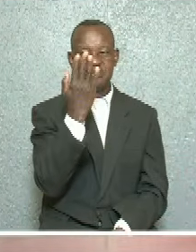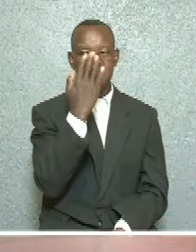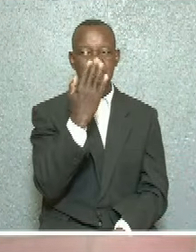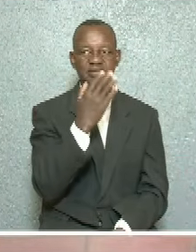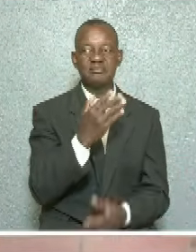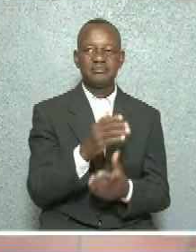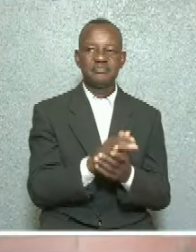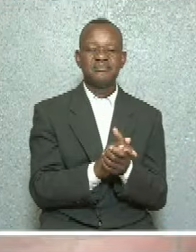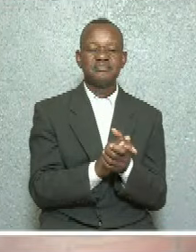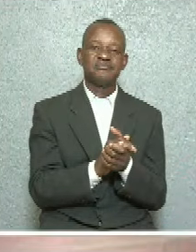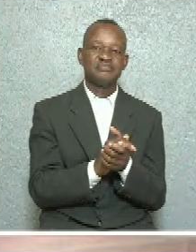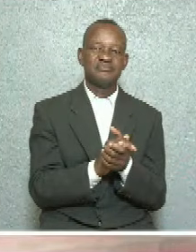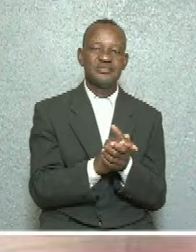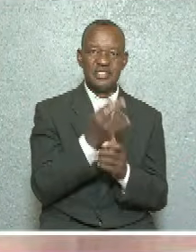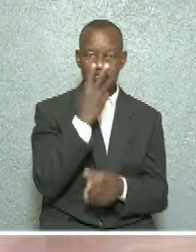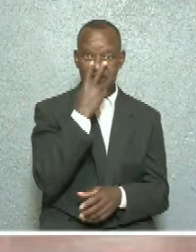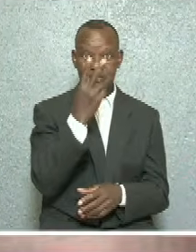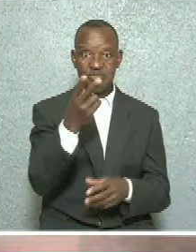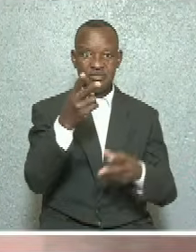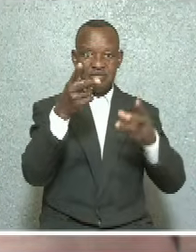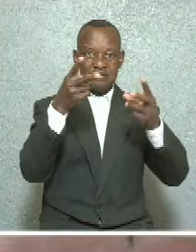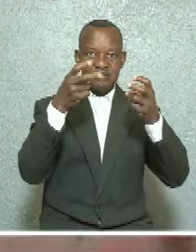that moment.